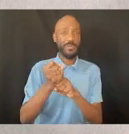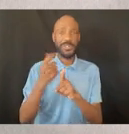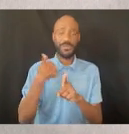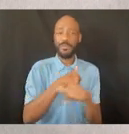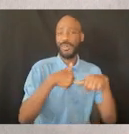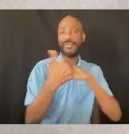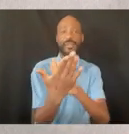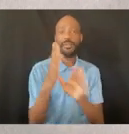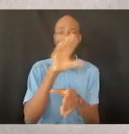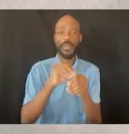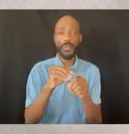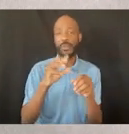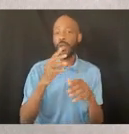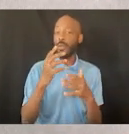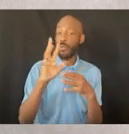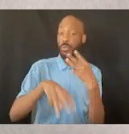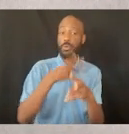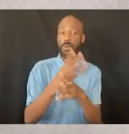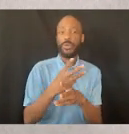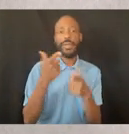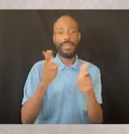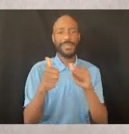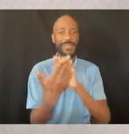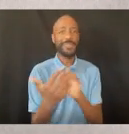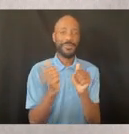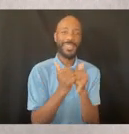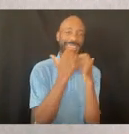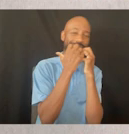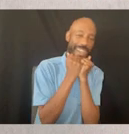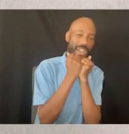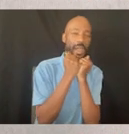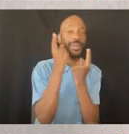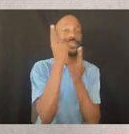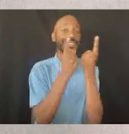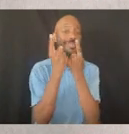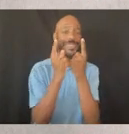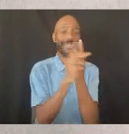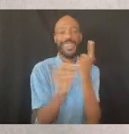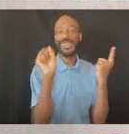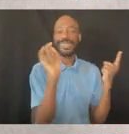and consideration and style. Thank you.